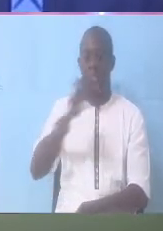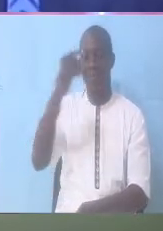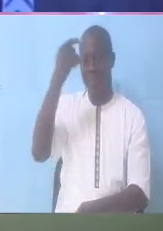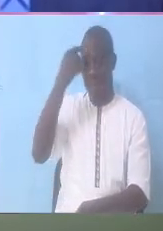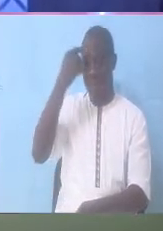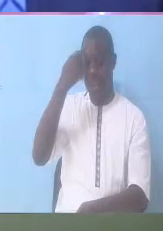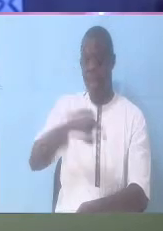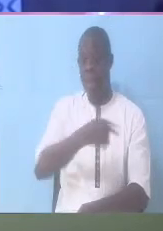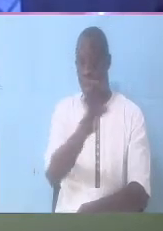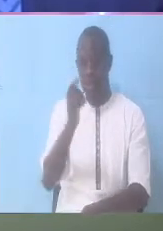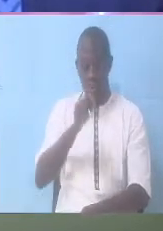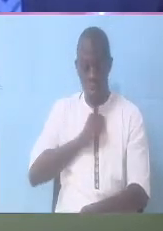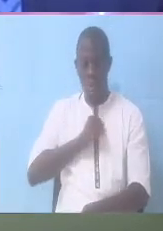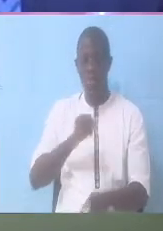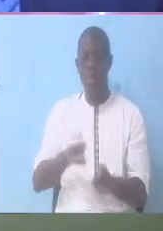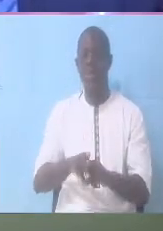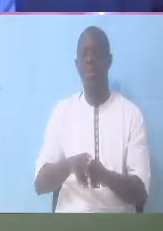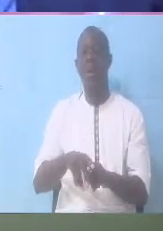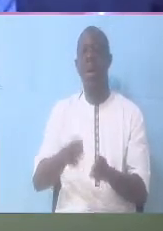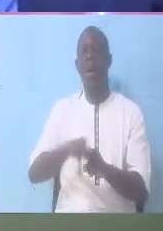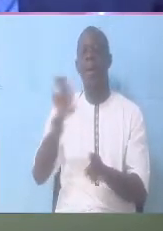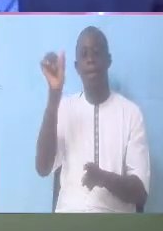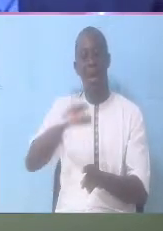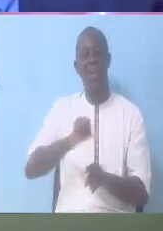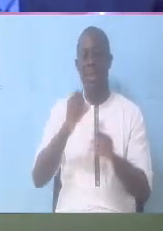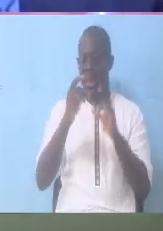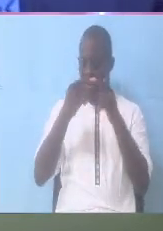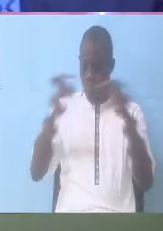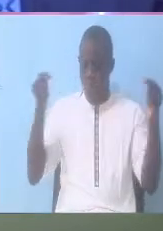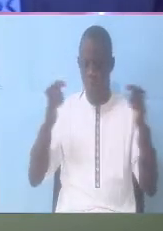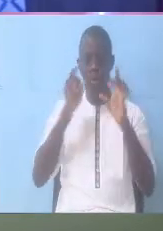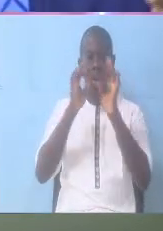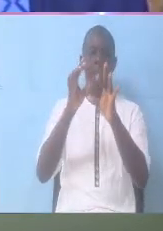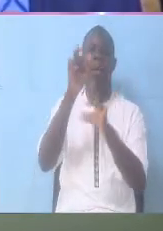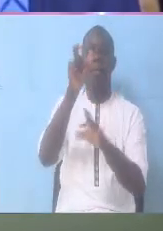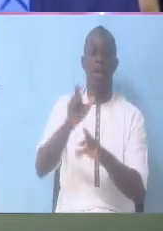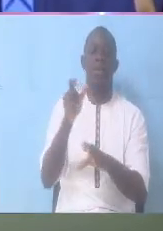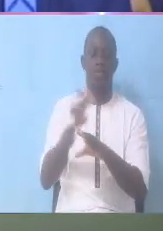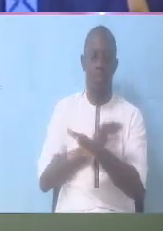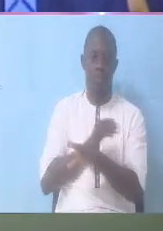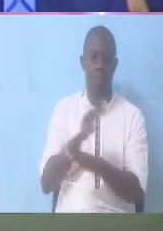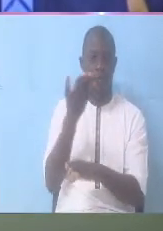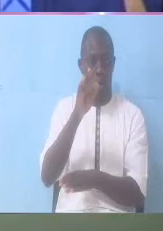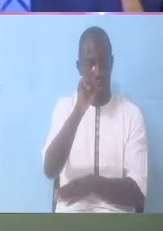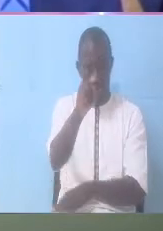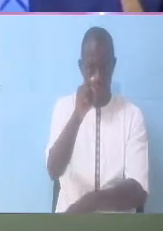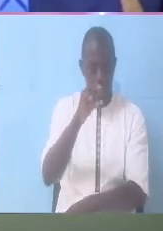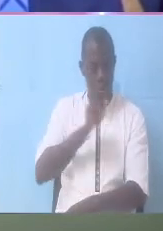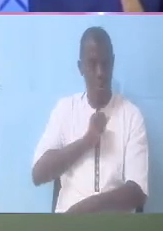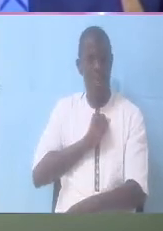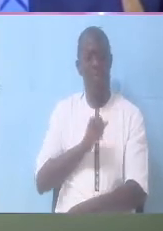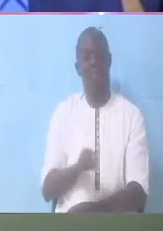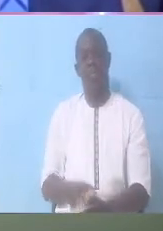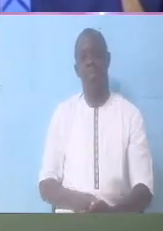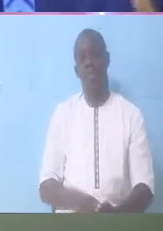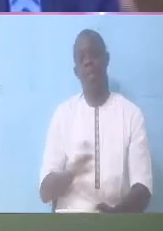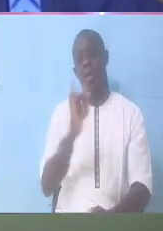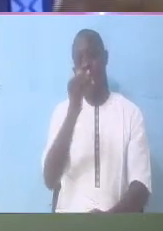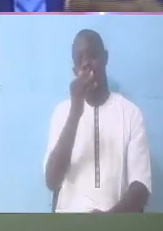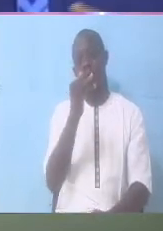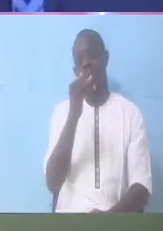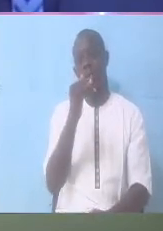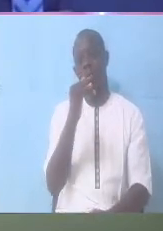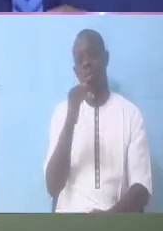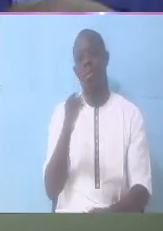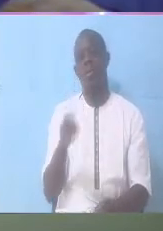his worst enemies. Yes, some of them, yes. That is from you. Yes.